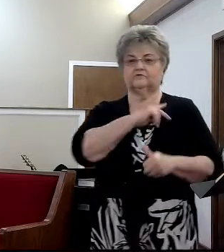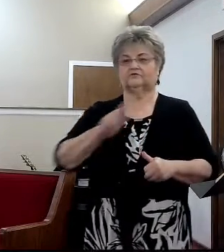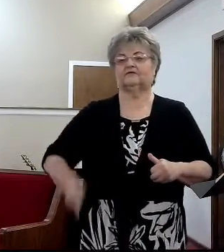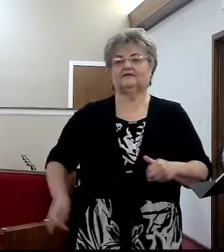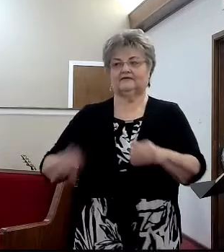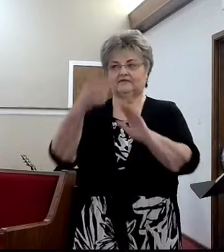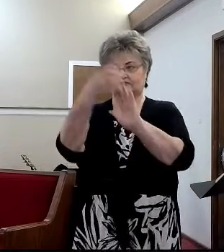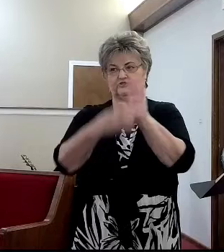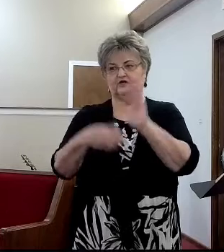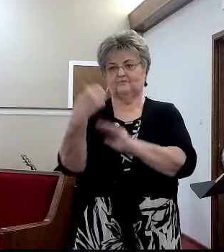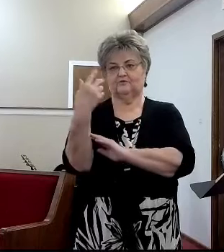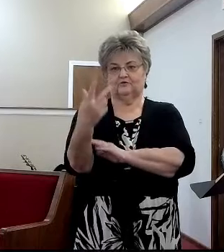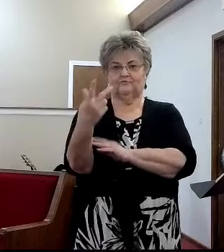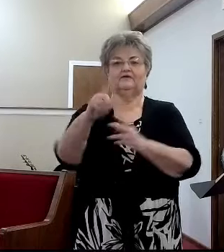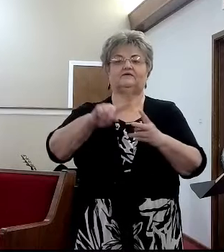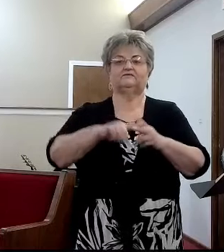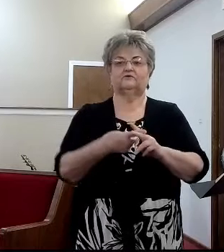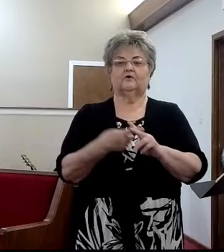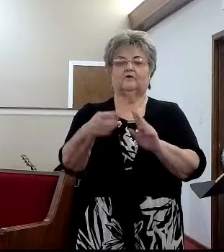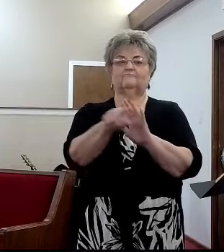So we'll start in verse